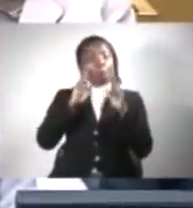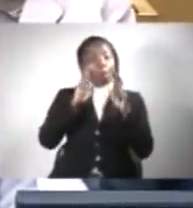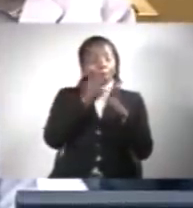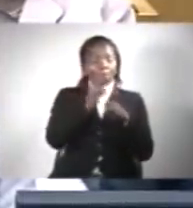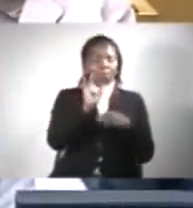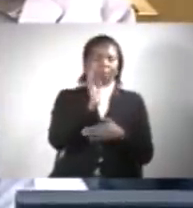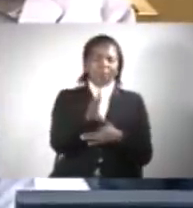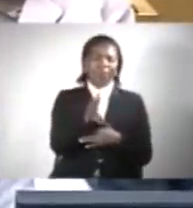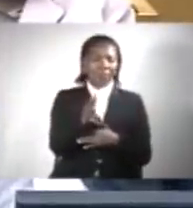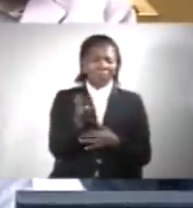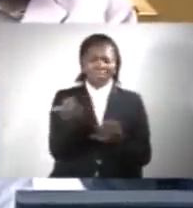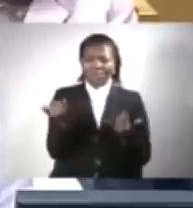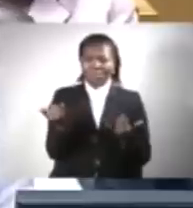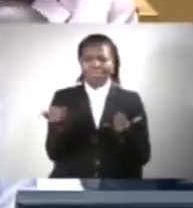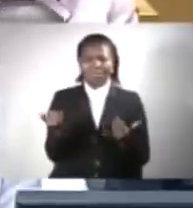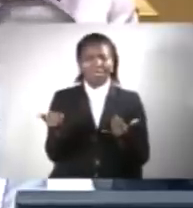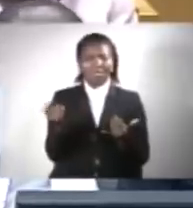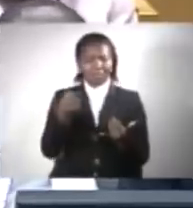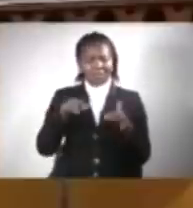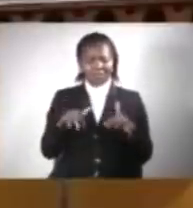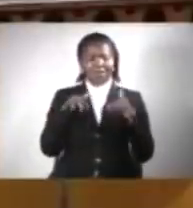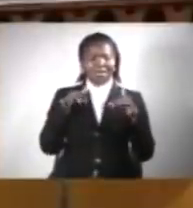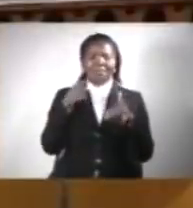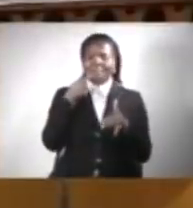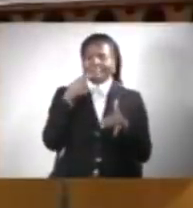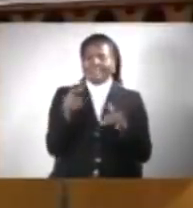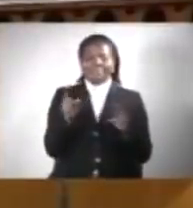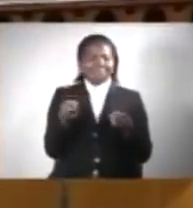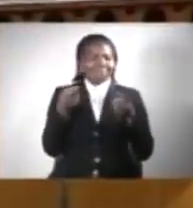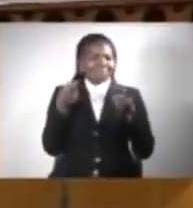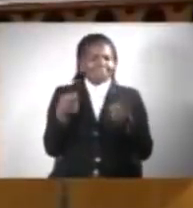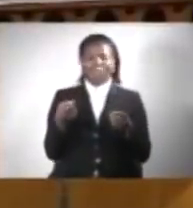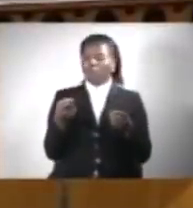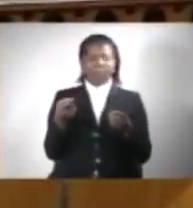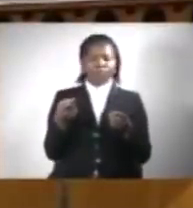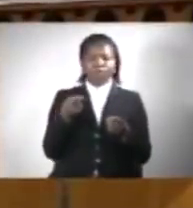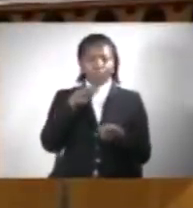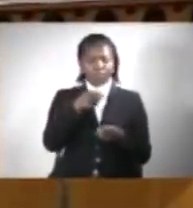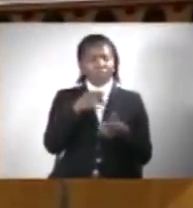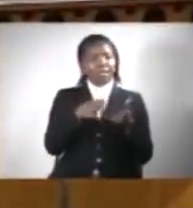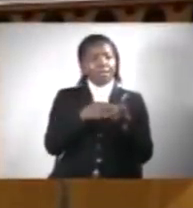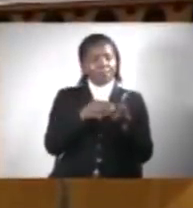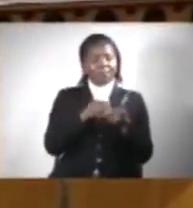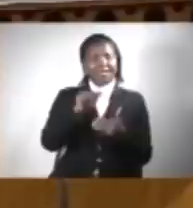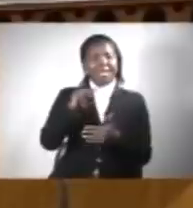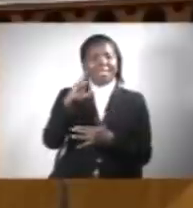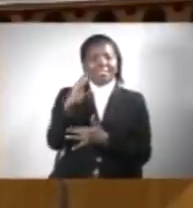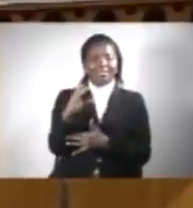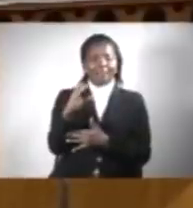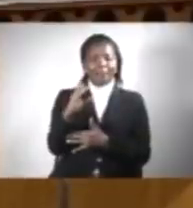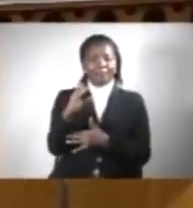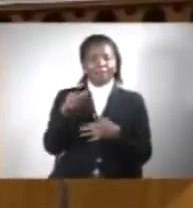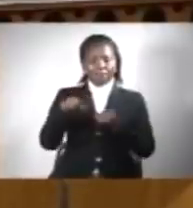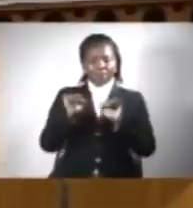is not a consultant in this House. He is an elected member of the ANC. He's the chairperson